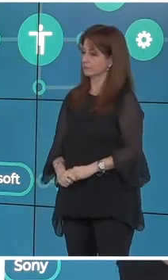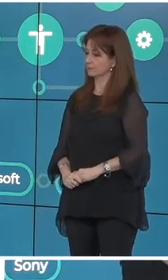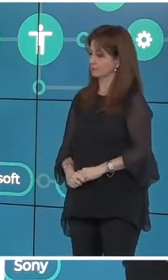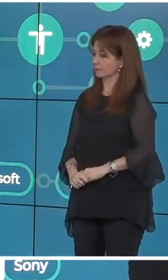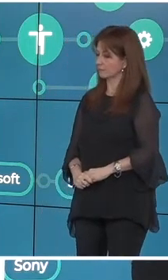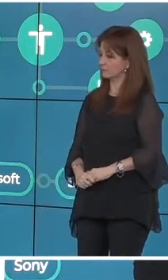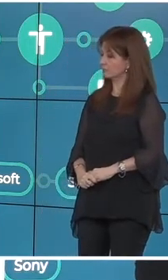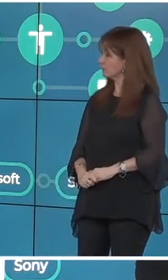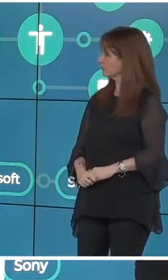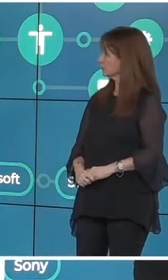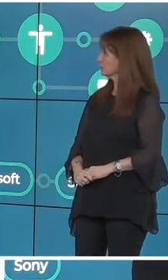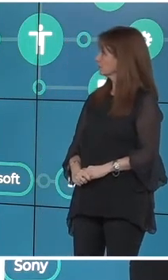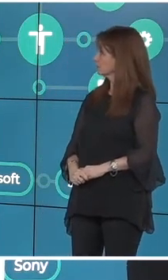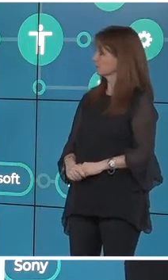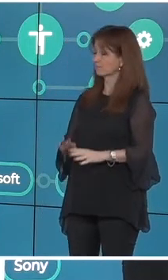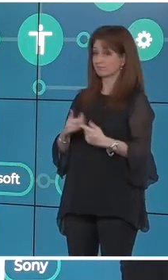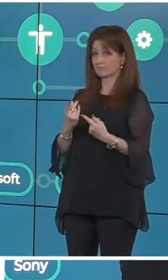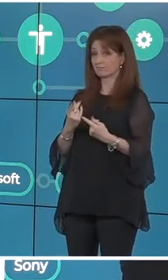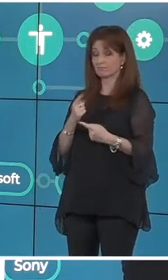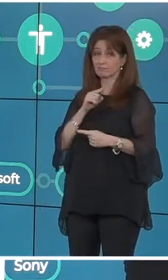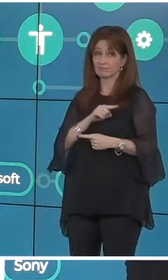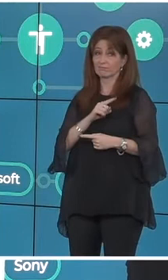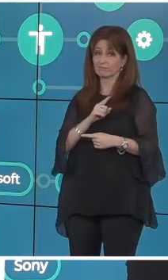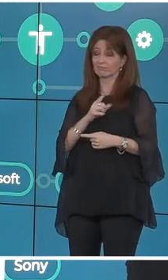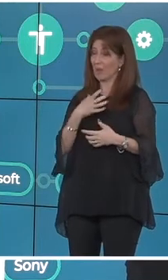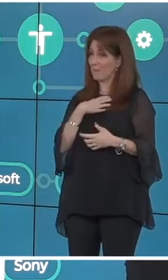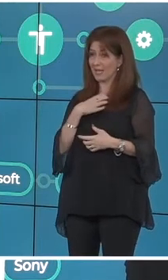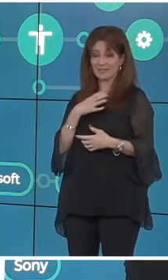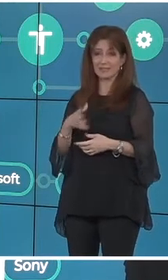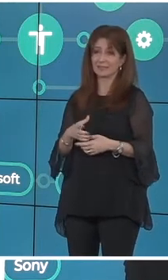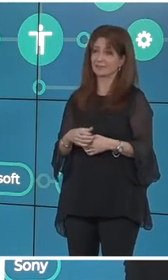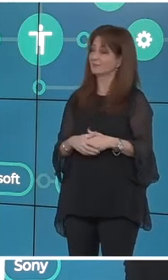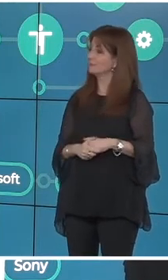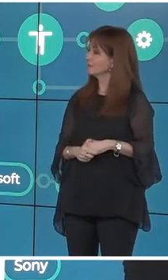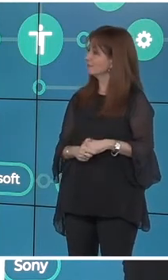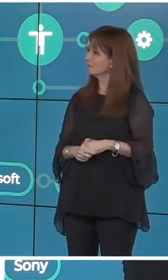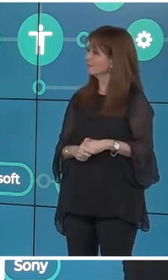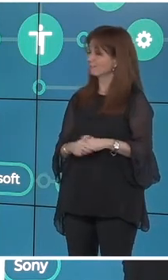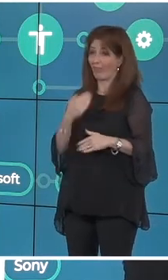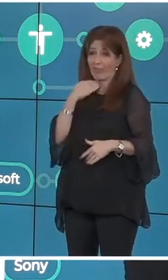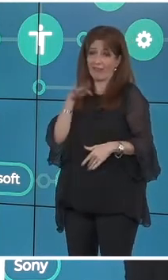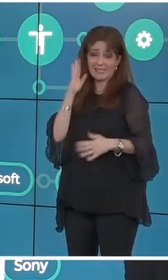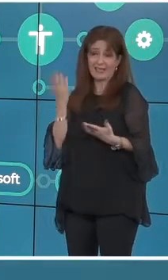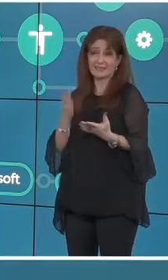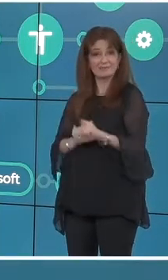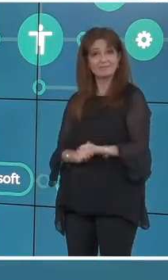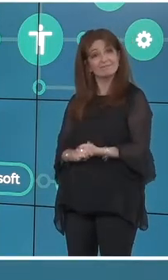No, absolutely. No, I just think it's amazing, and that's it, really. Yeah, that's